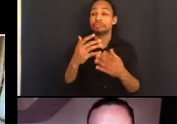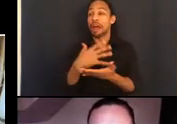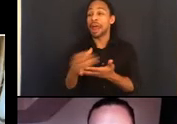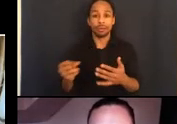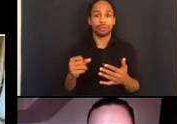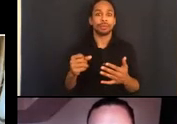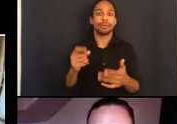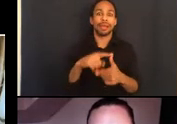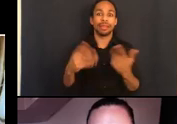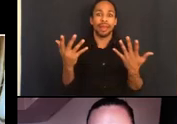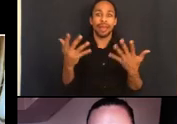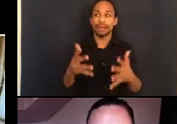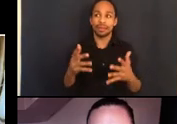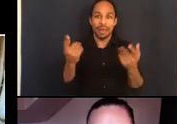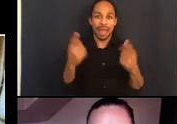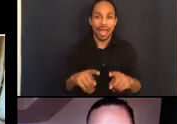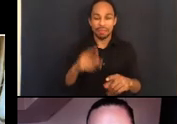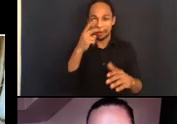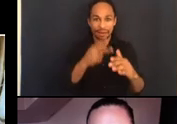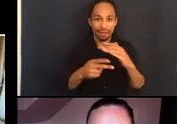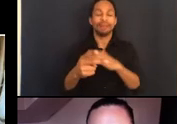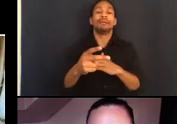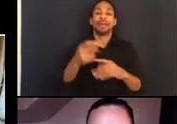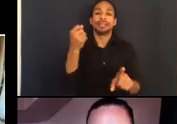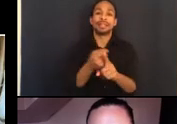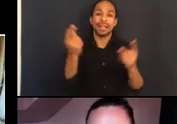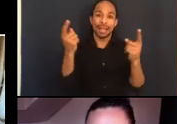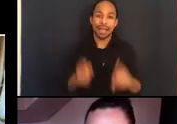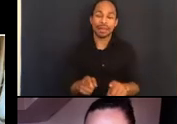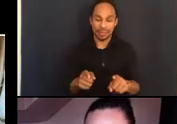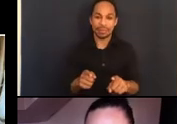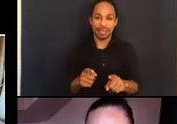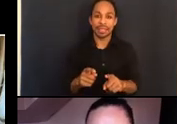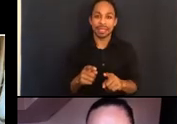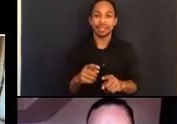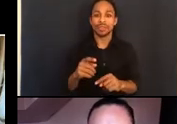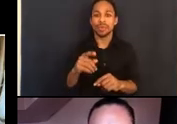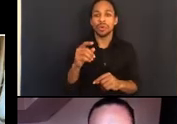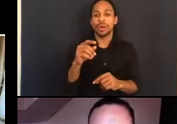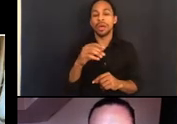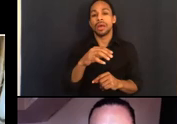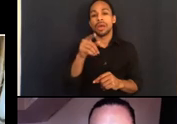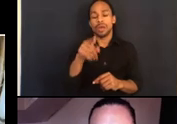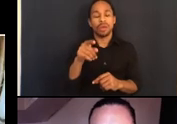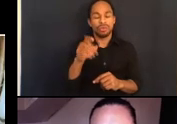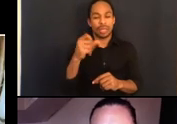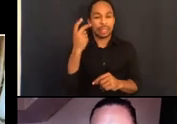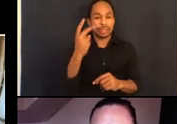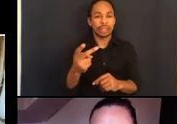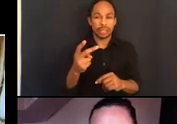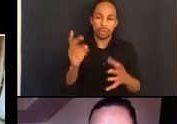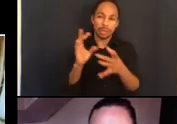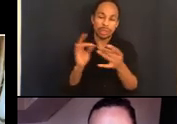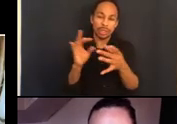narratives that go out about Indigenous people, some people come up to us, and ask, and he was telling the story about Indigenous people, do you still